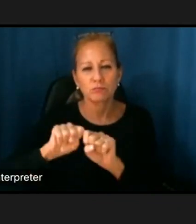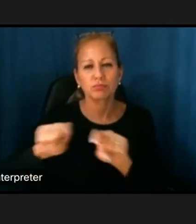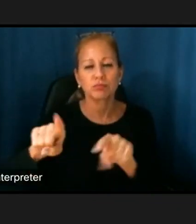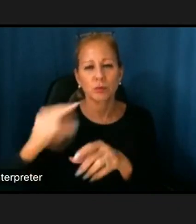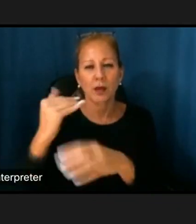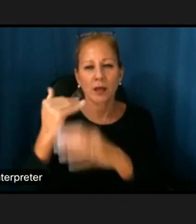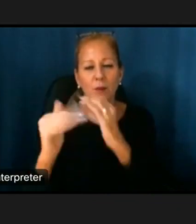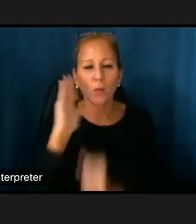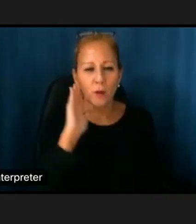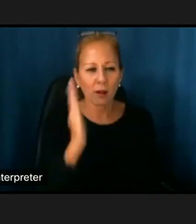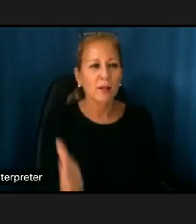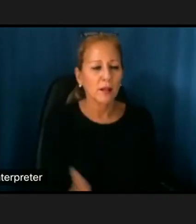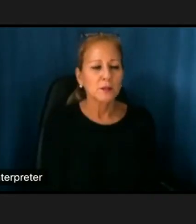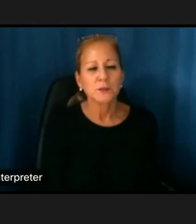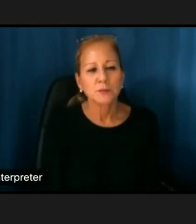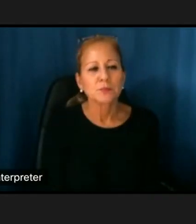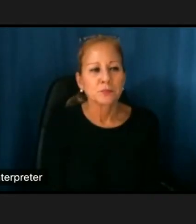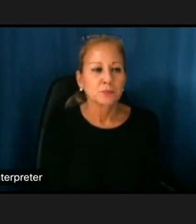Oops.